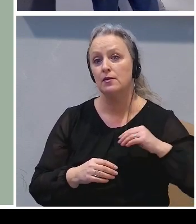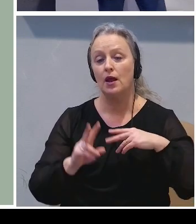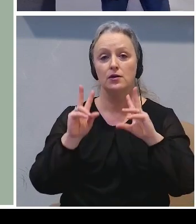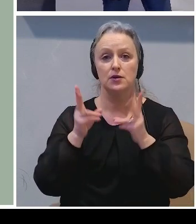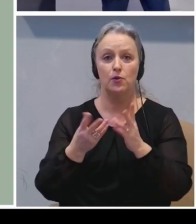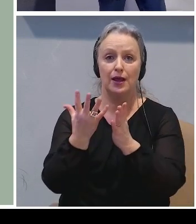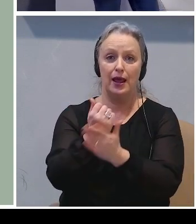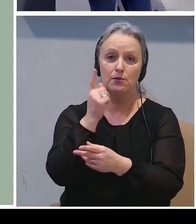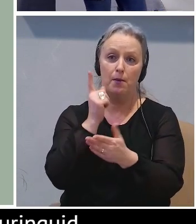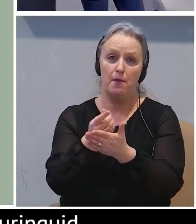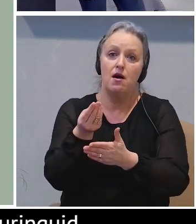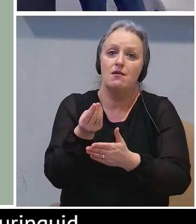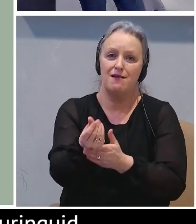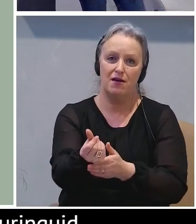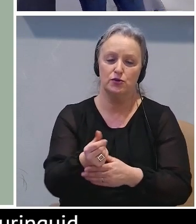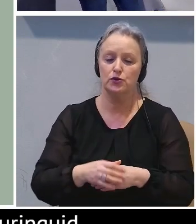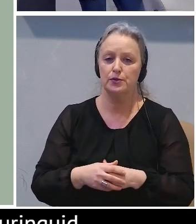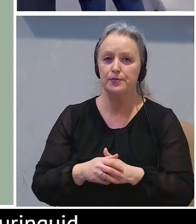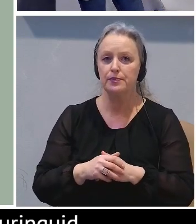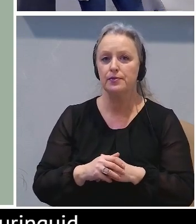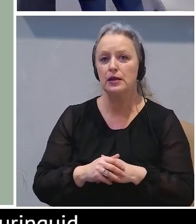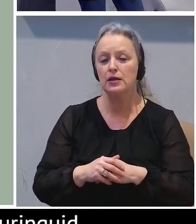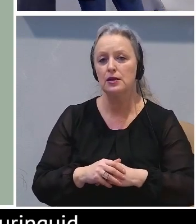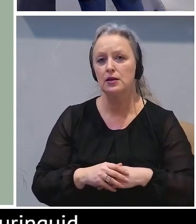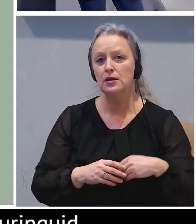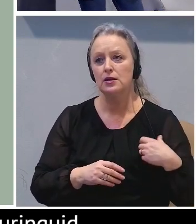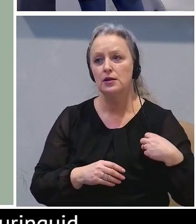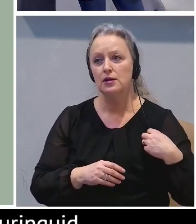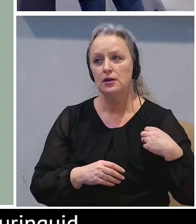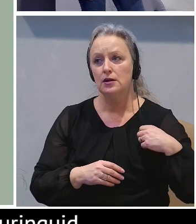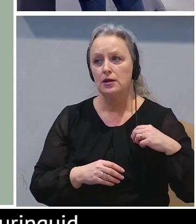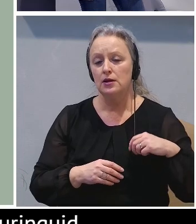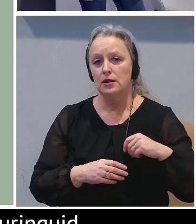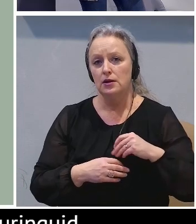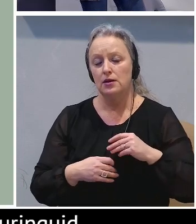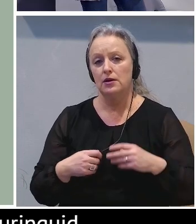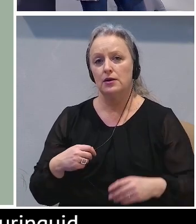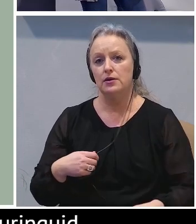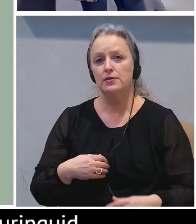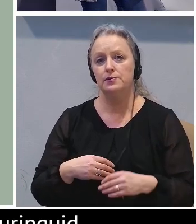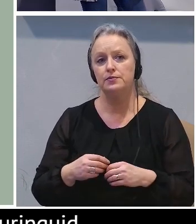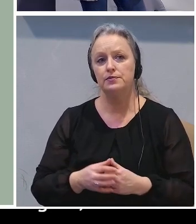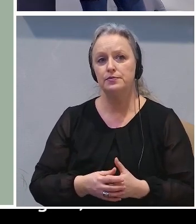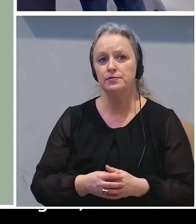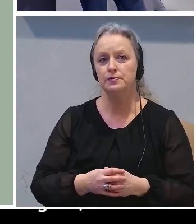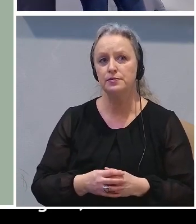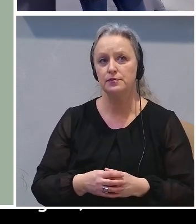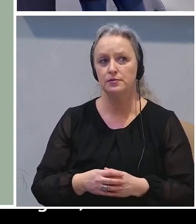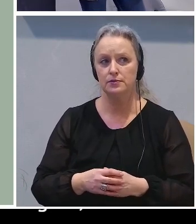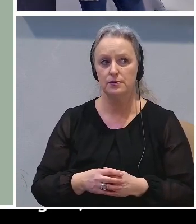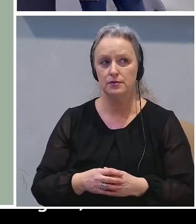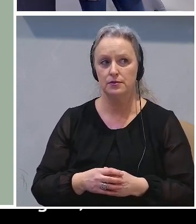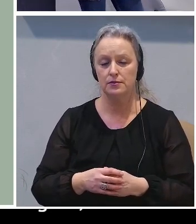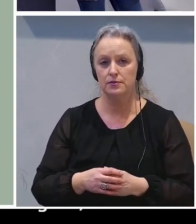are involved are publicly funded. And there are calls for funding clinical studies at national level, but there are not so many opportunities when we